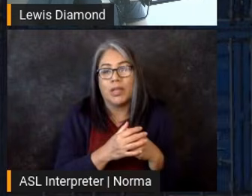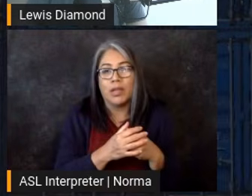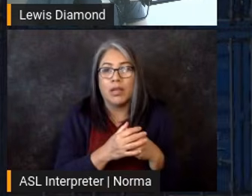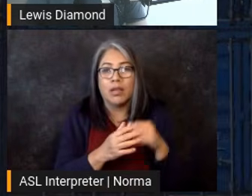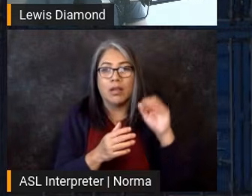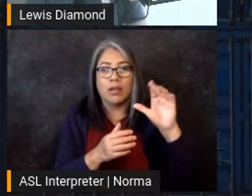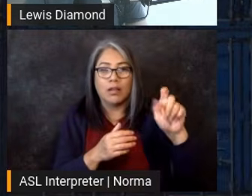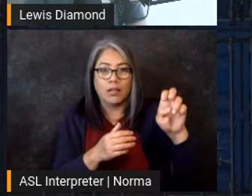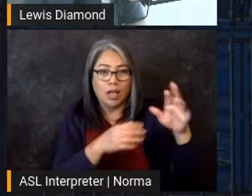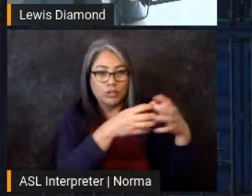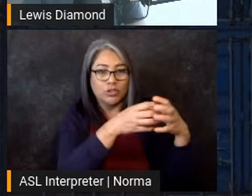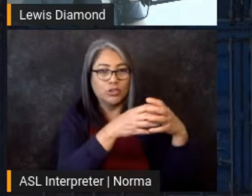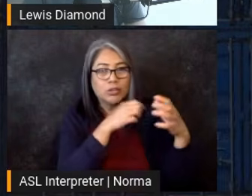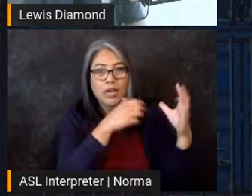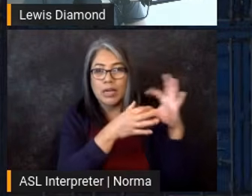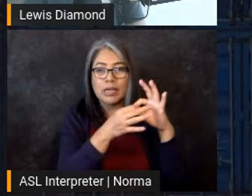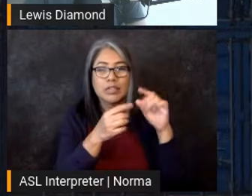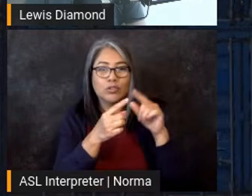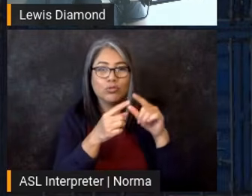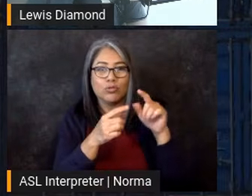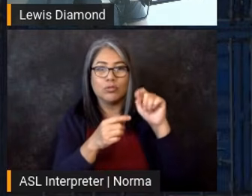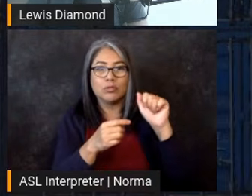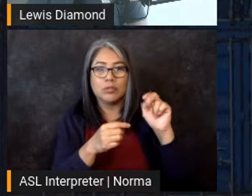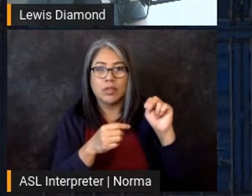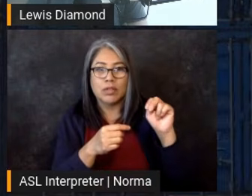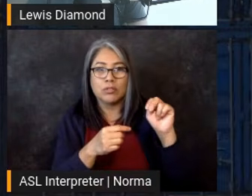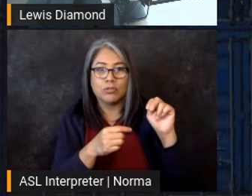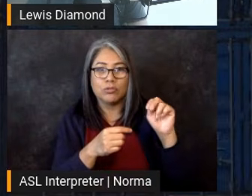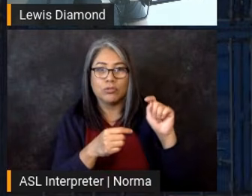clusters not connected to the internet, for example.